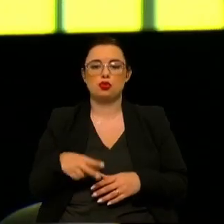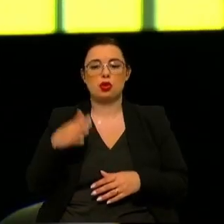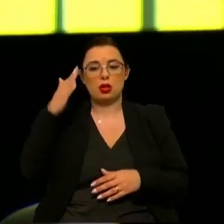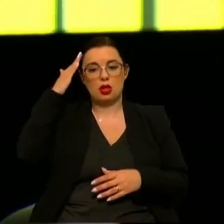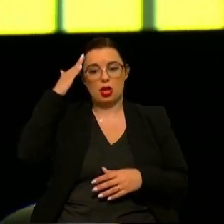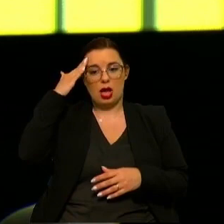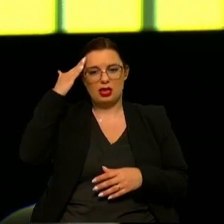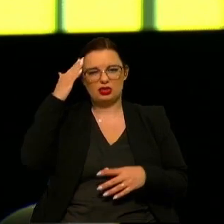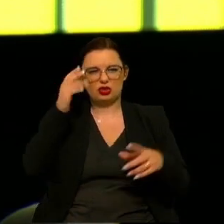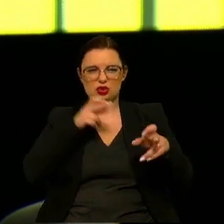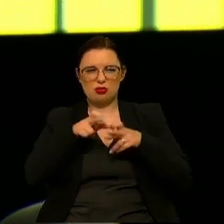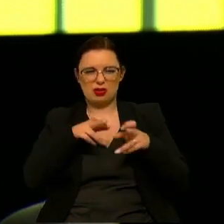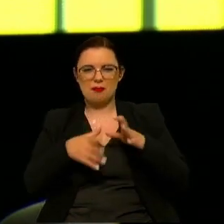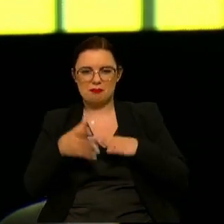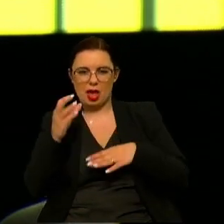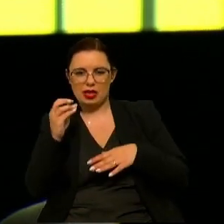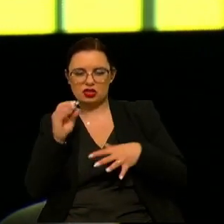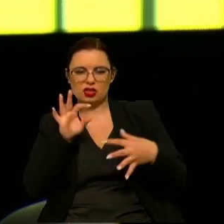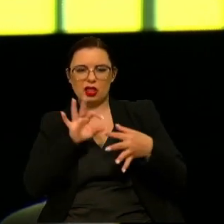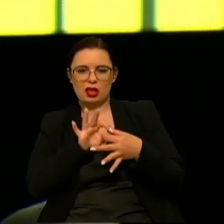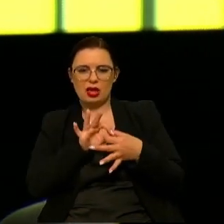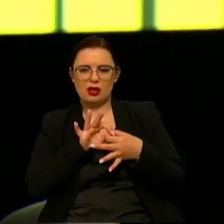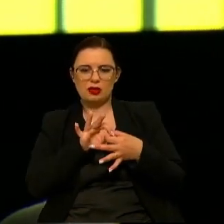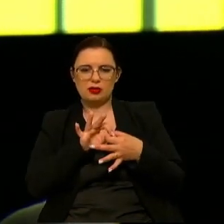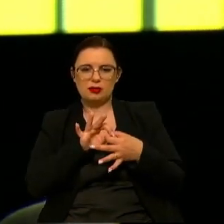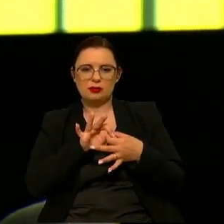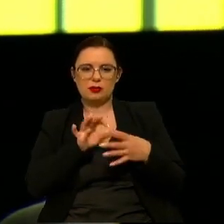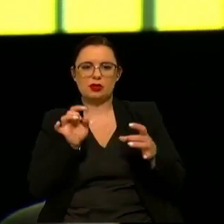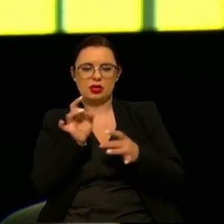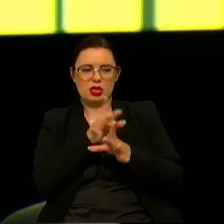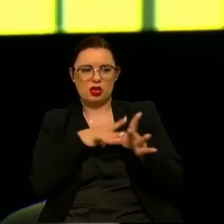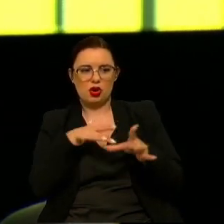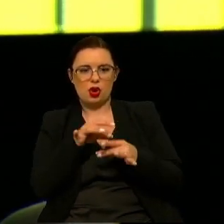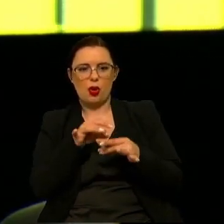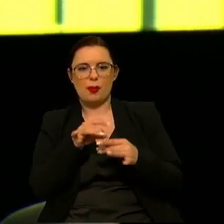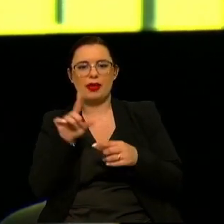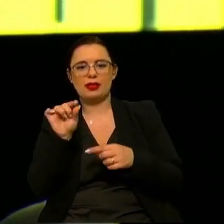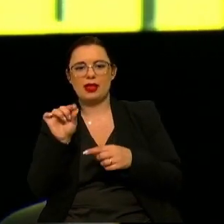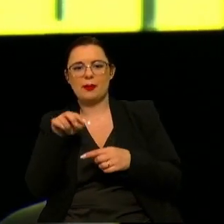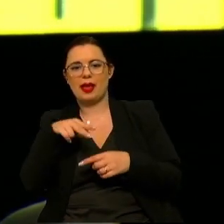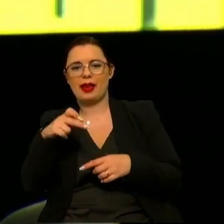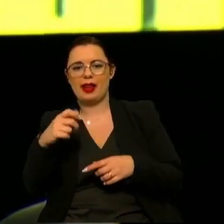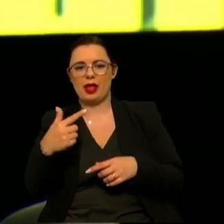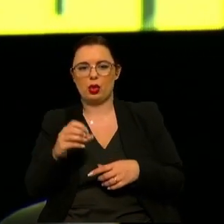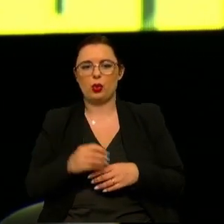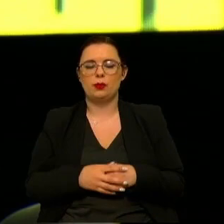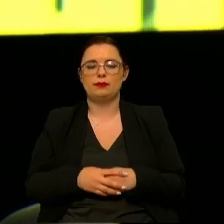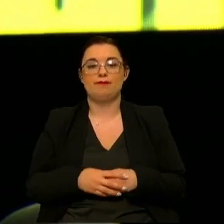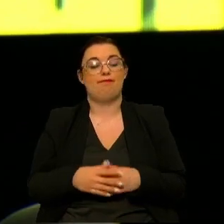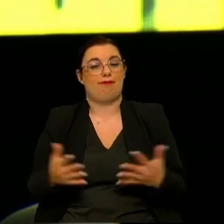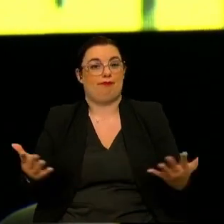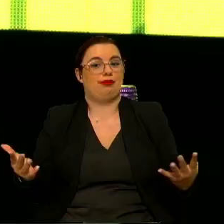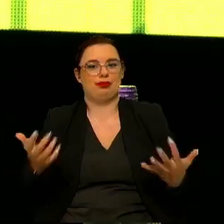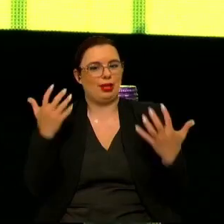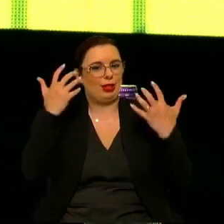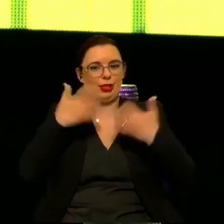the development. Will Portugal be more competitive at a European level or at a NATO level?